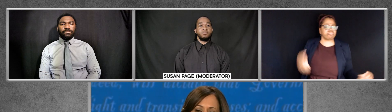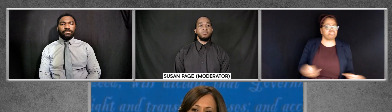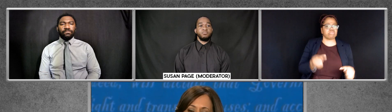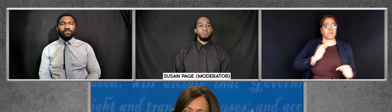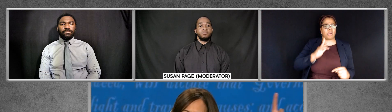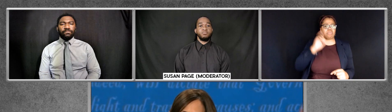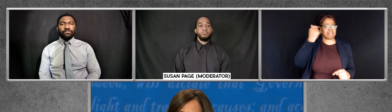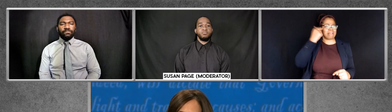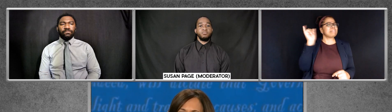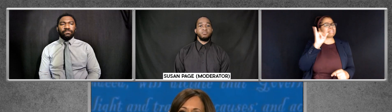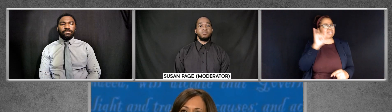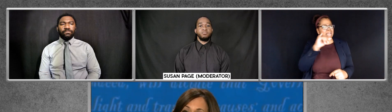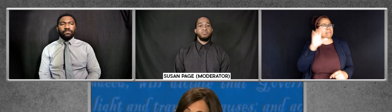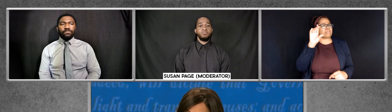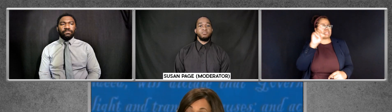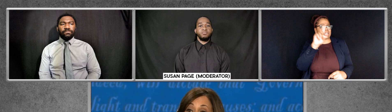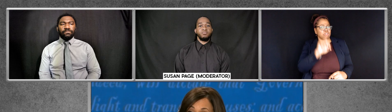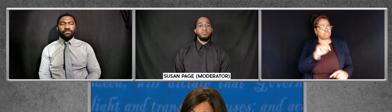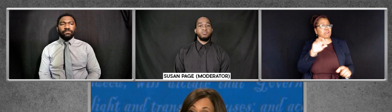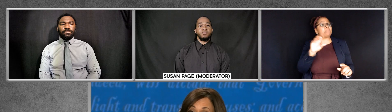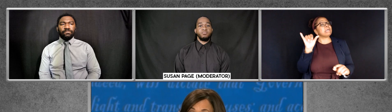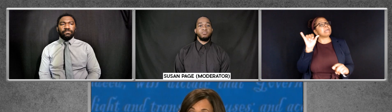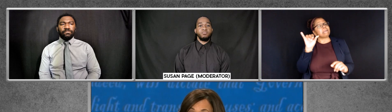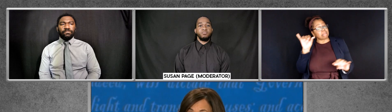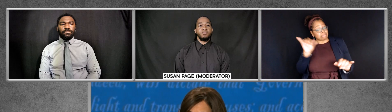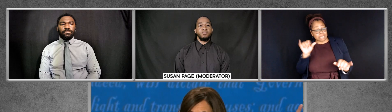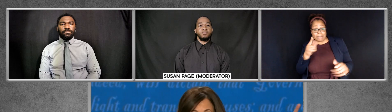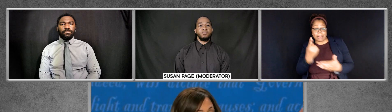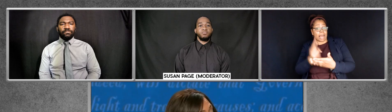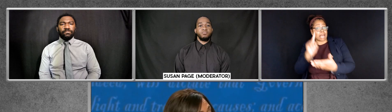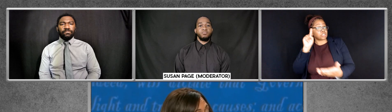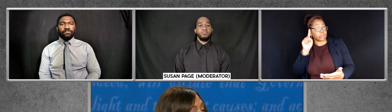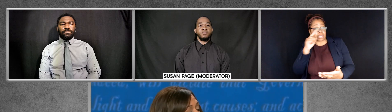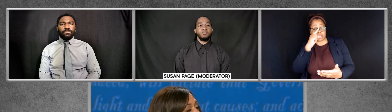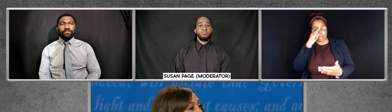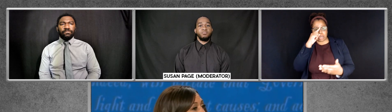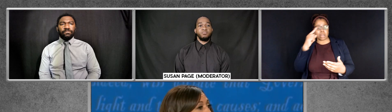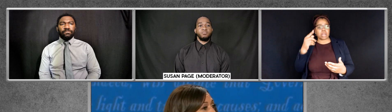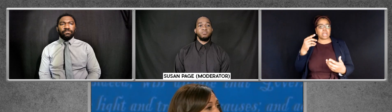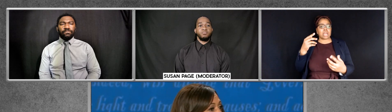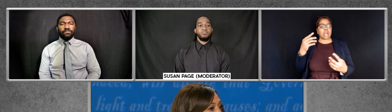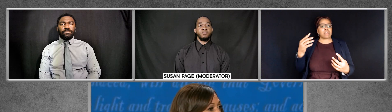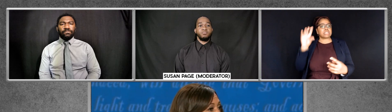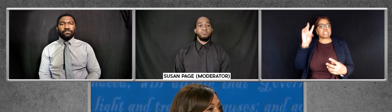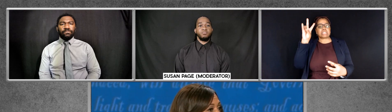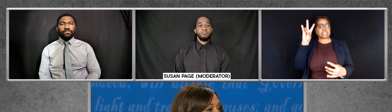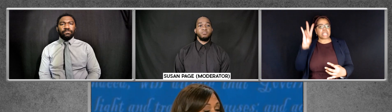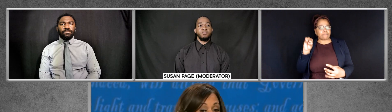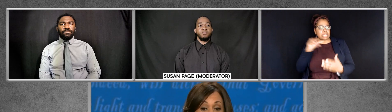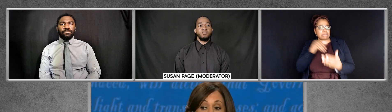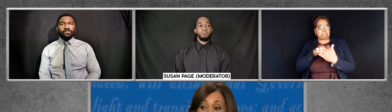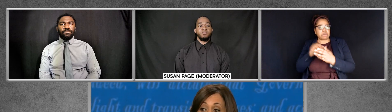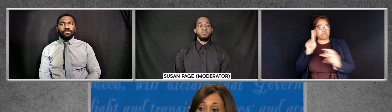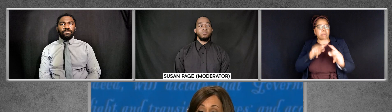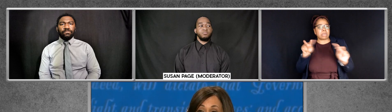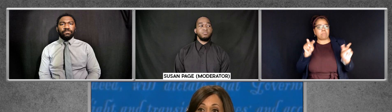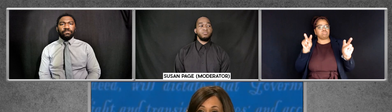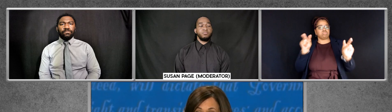Trump has been doing, as he did on the debate stage last week, when again in front of 70 million people,